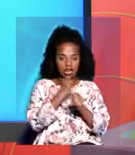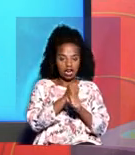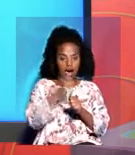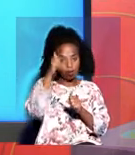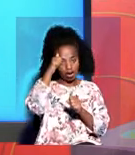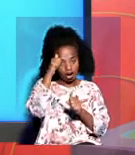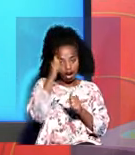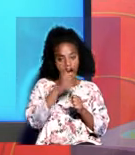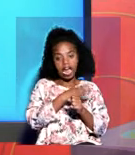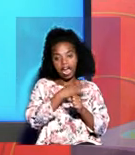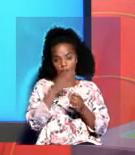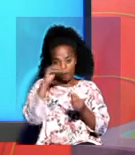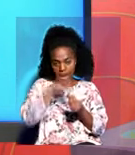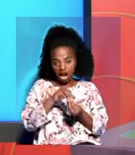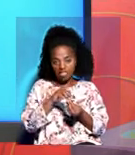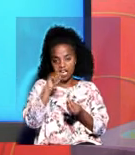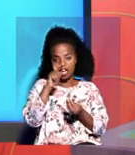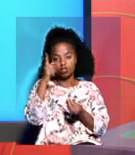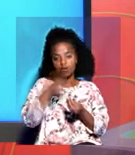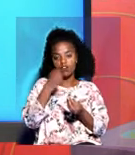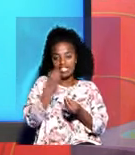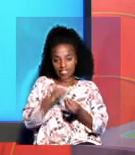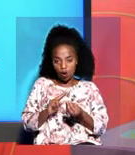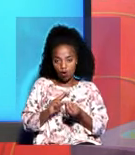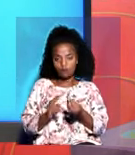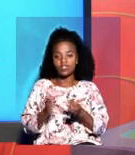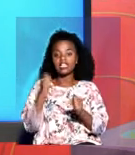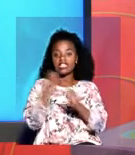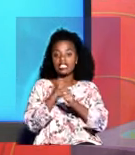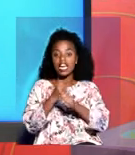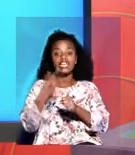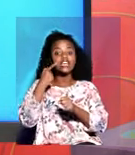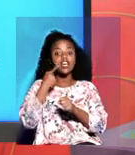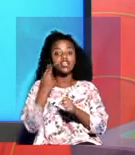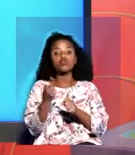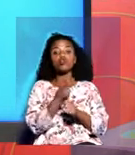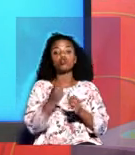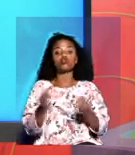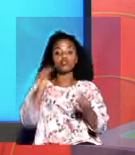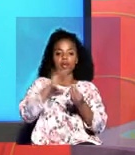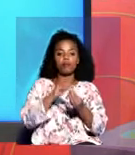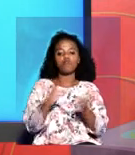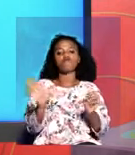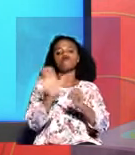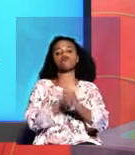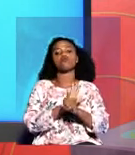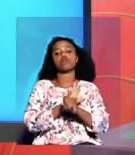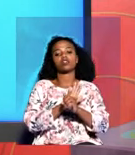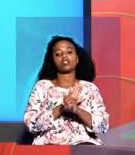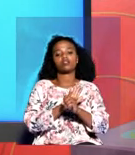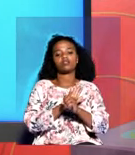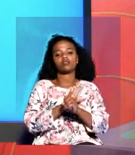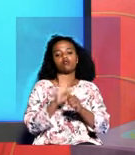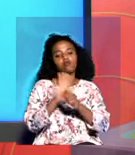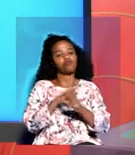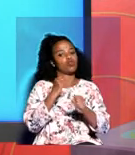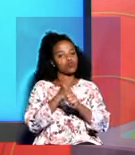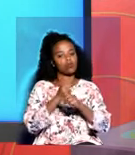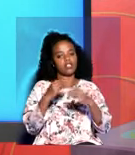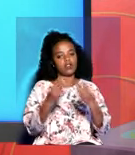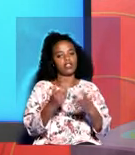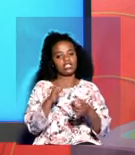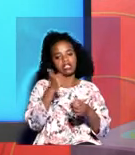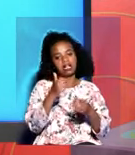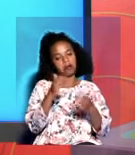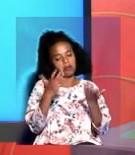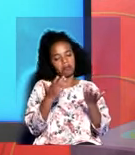Aberra and X over 12 part of the job done by Gannet. Together gives you the full job, maybe 10 over 10 or 12 over